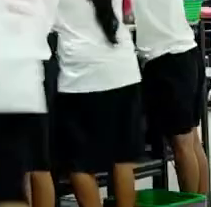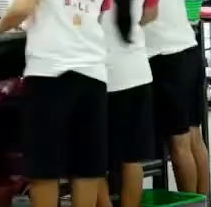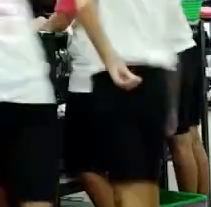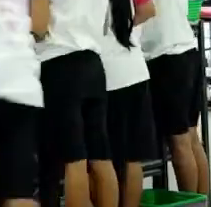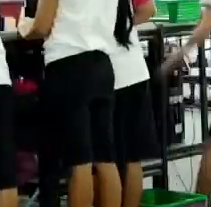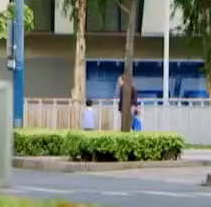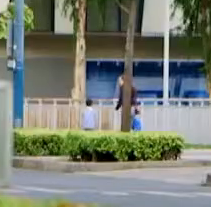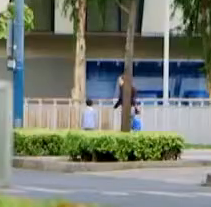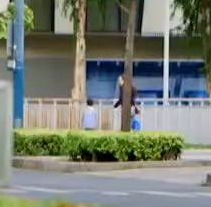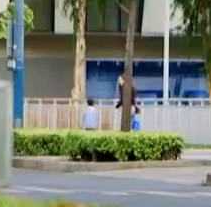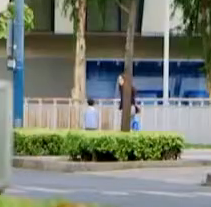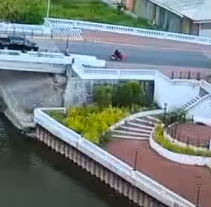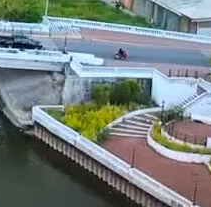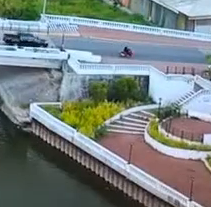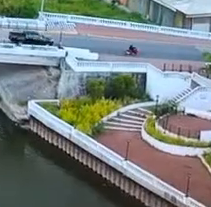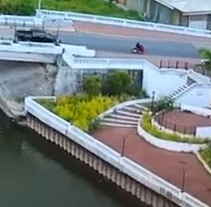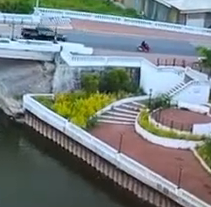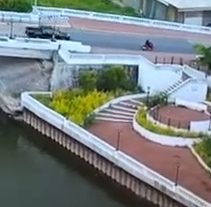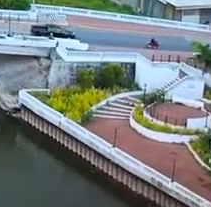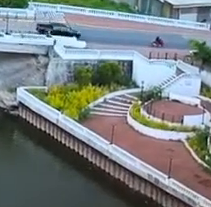We are ANC.